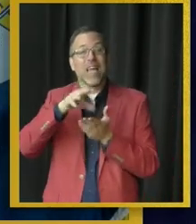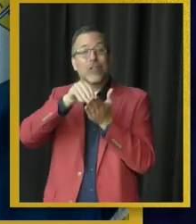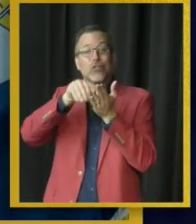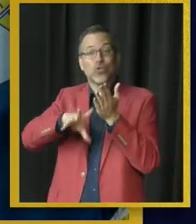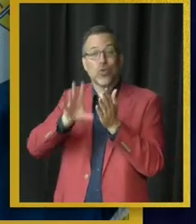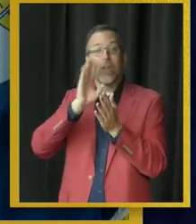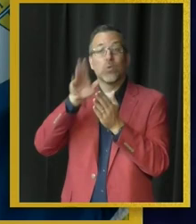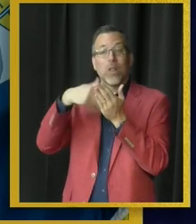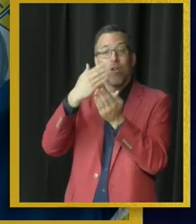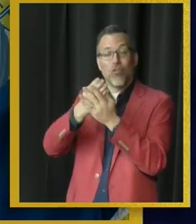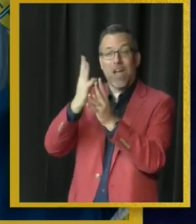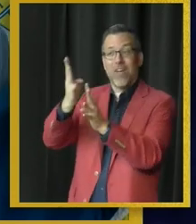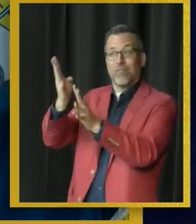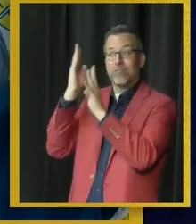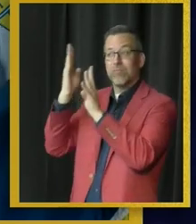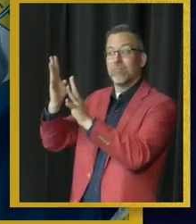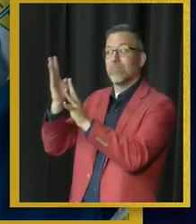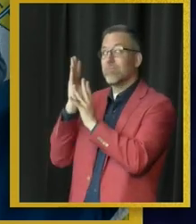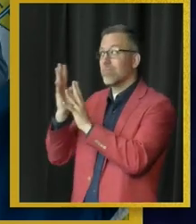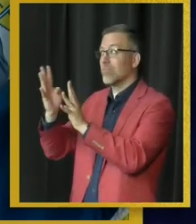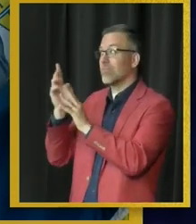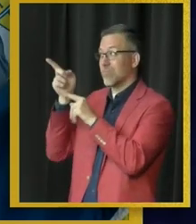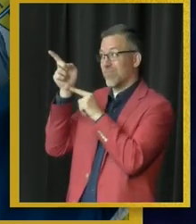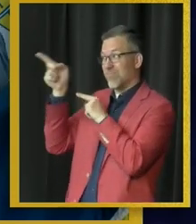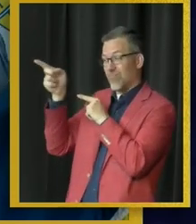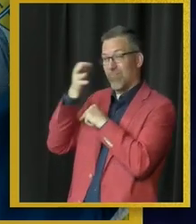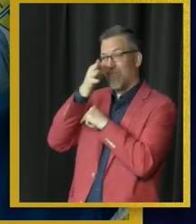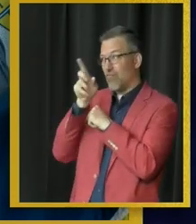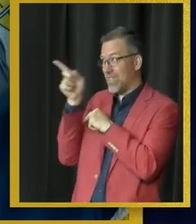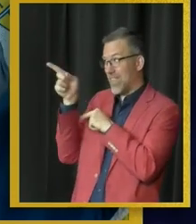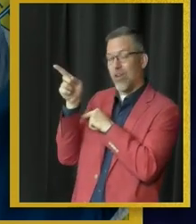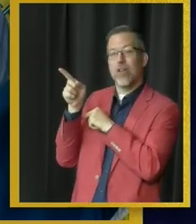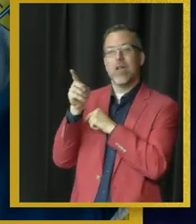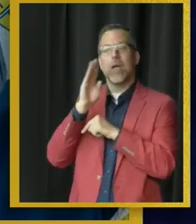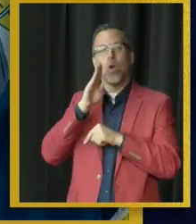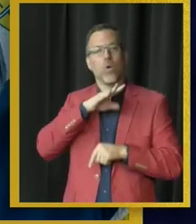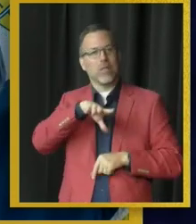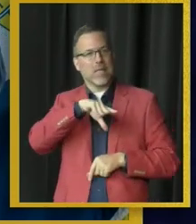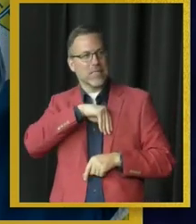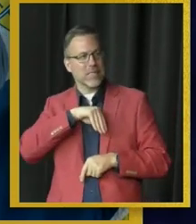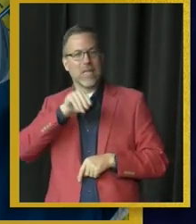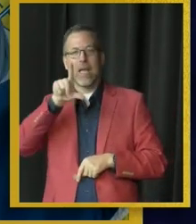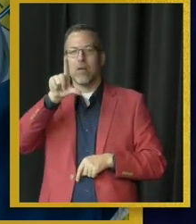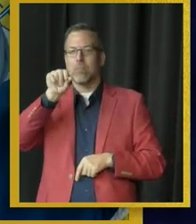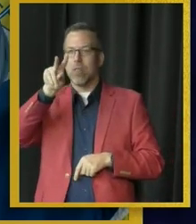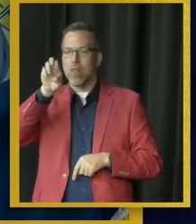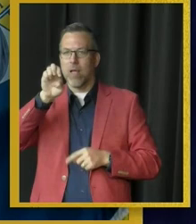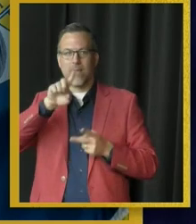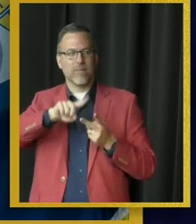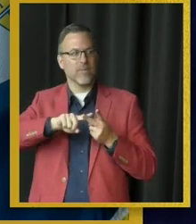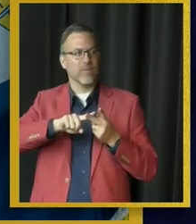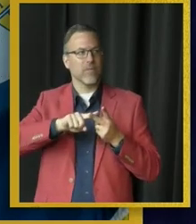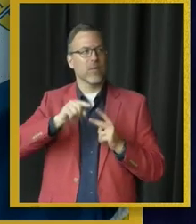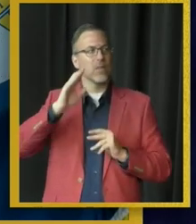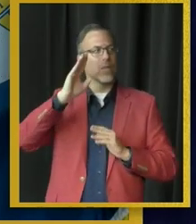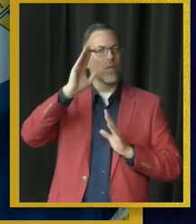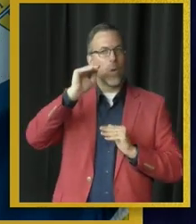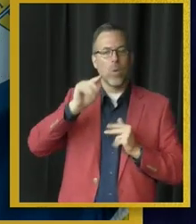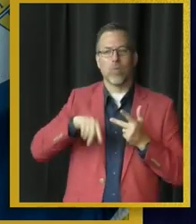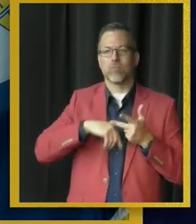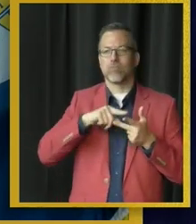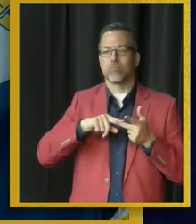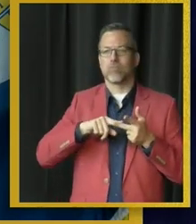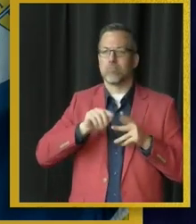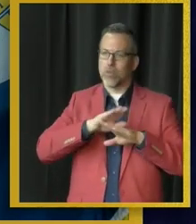those doors. They will walk into this building and take on the values of love, hope, and